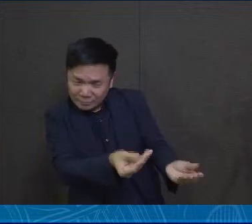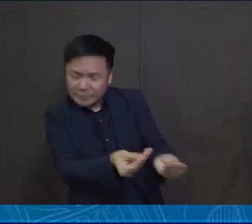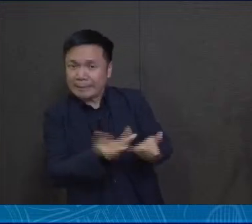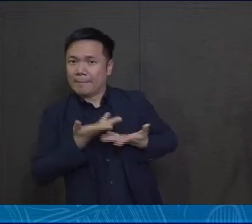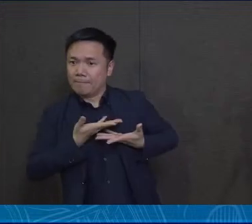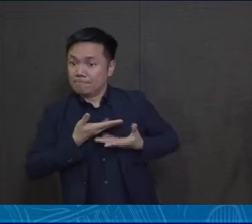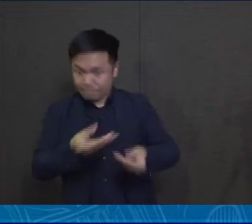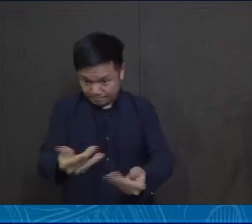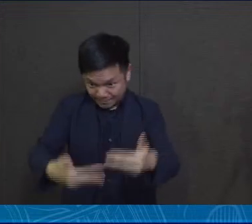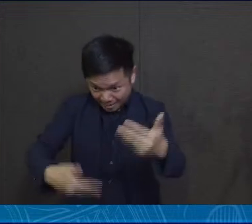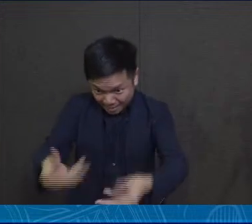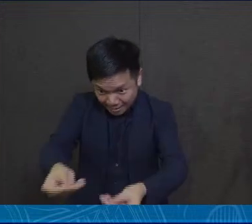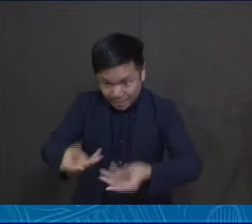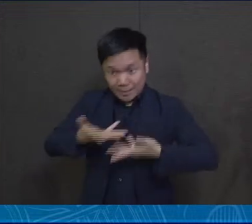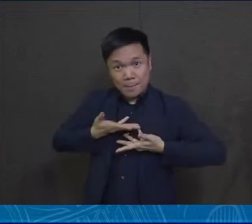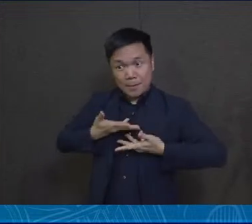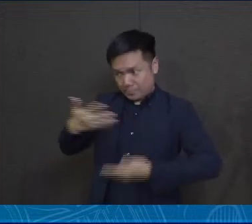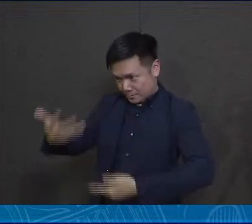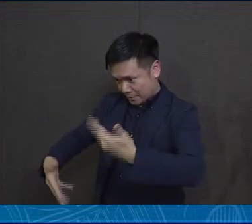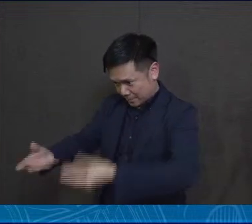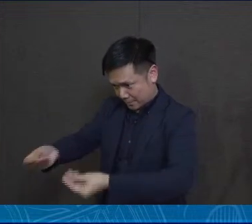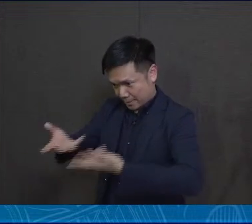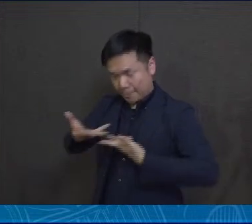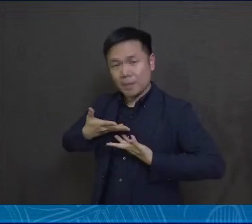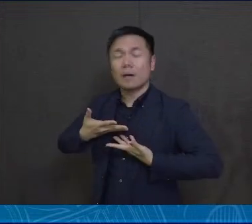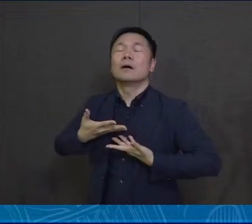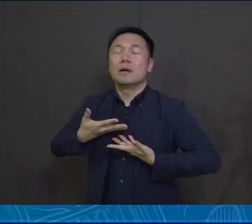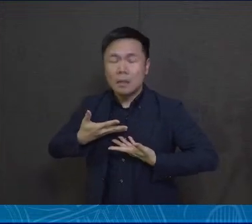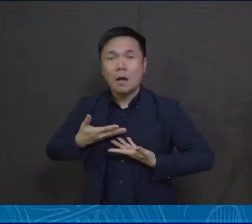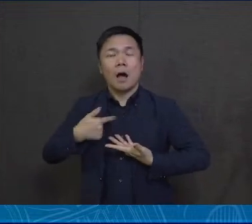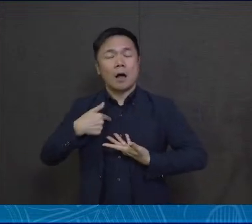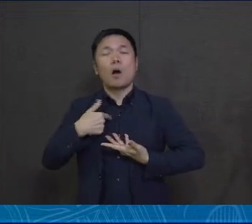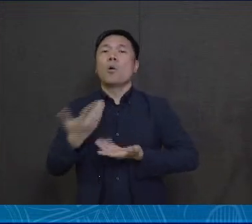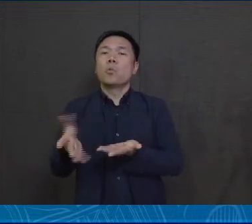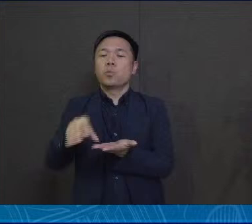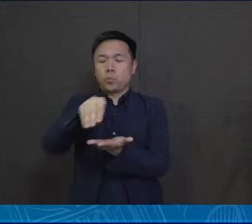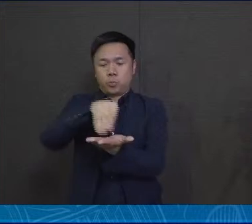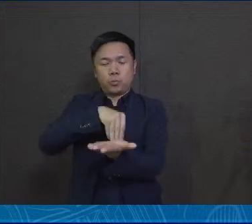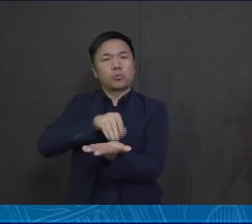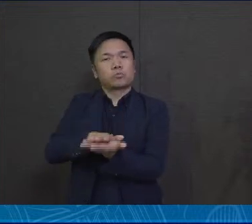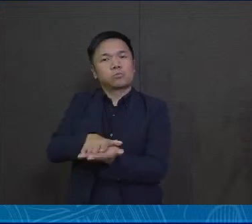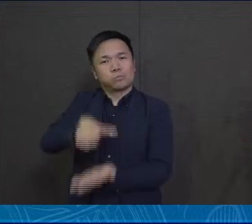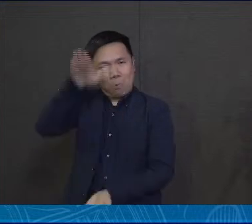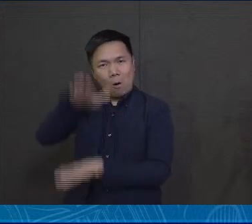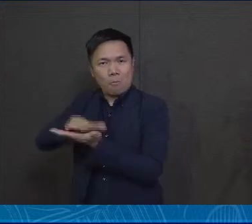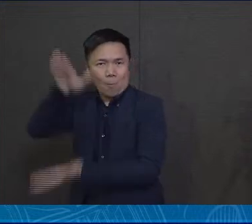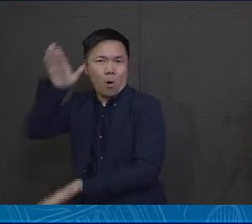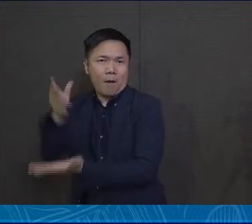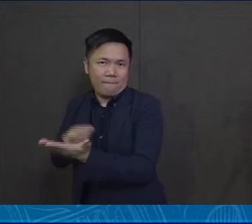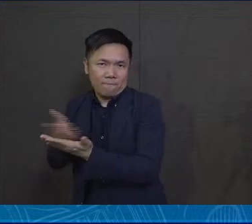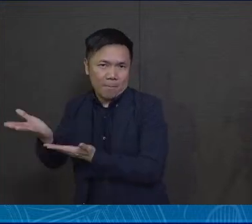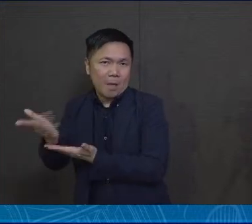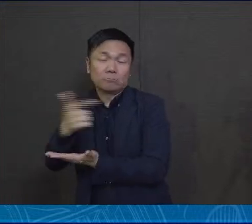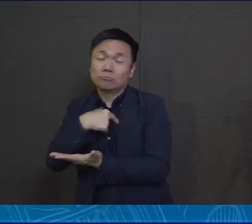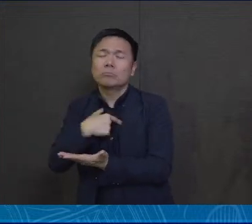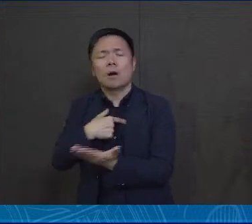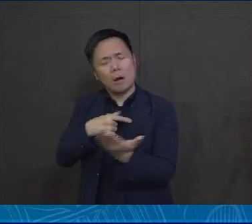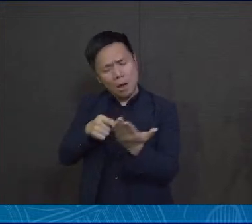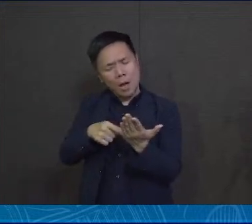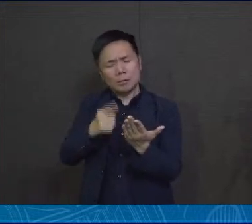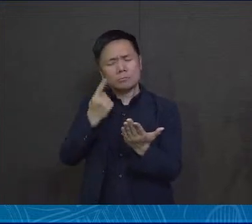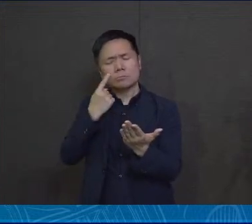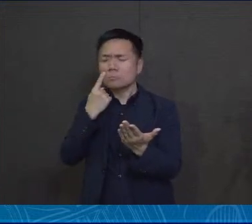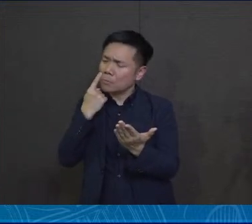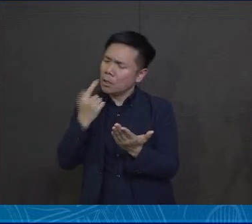on different points of view in terms of information that may be available and may be complementing what I